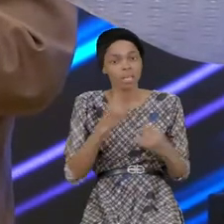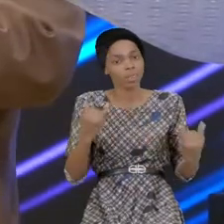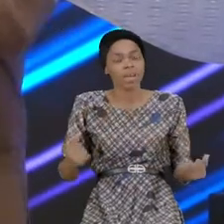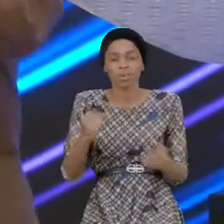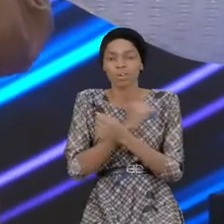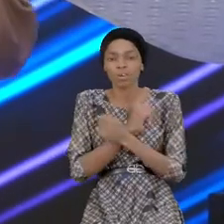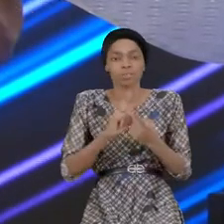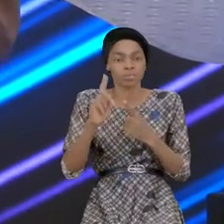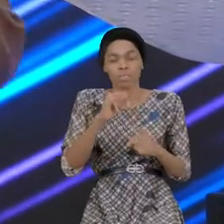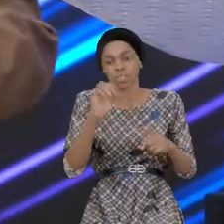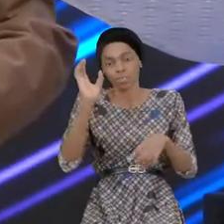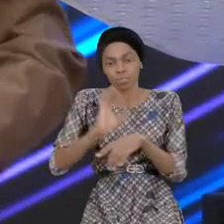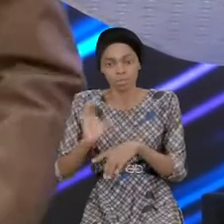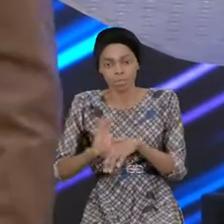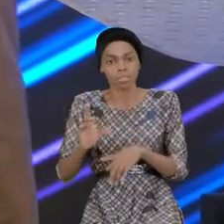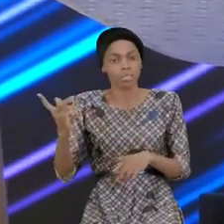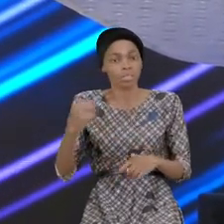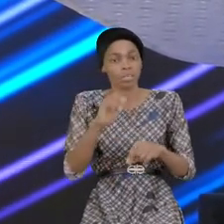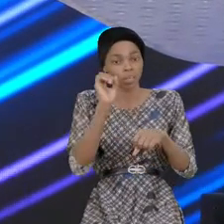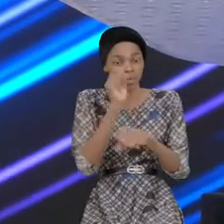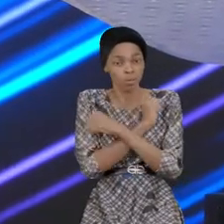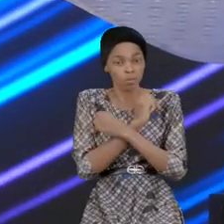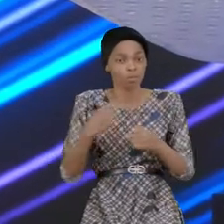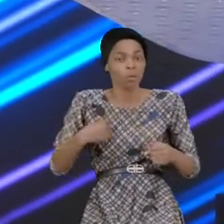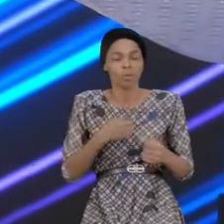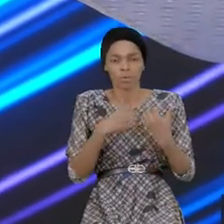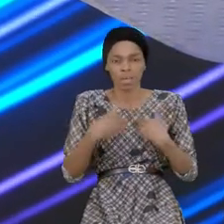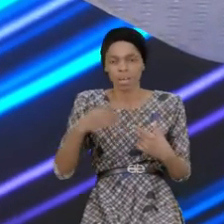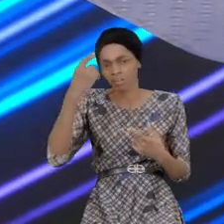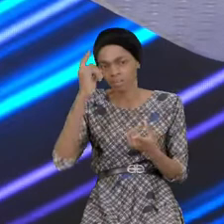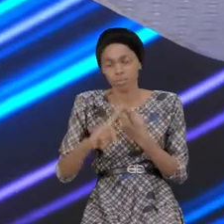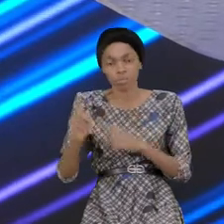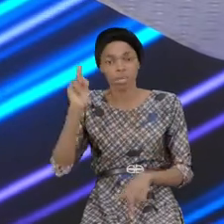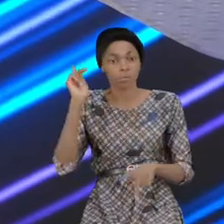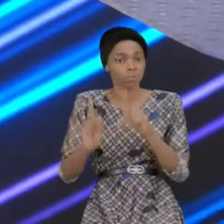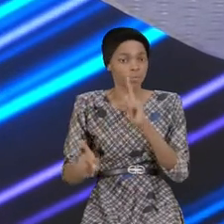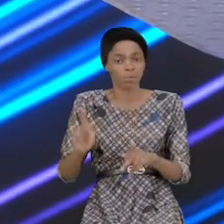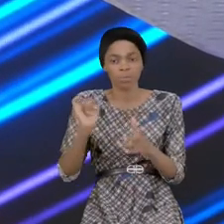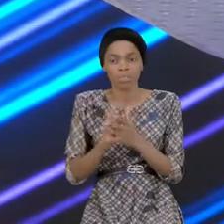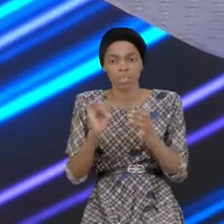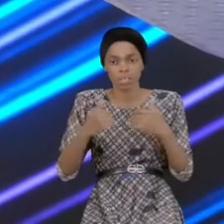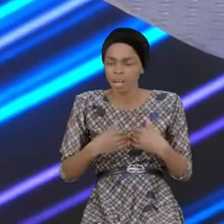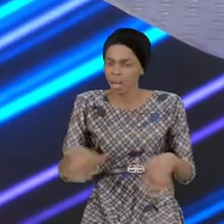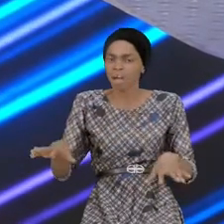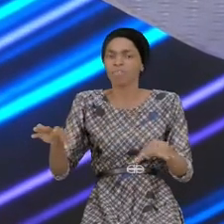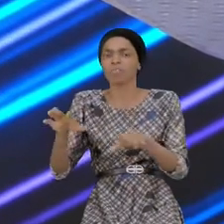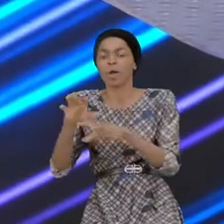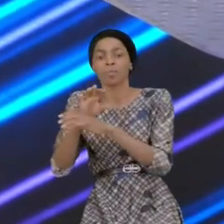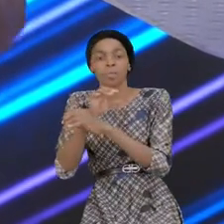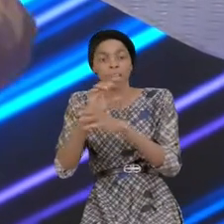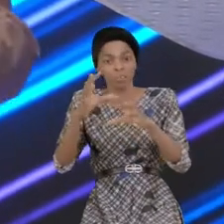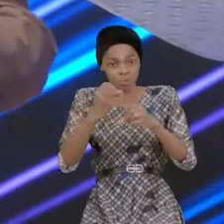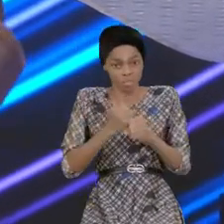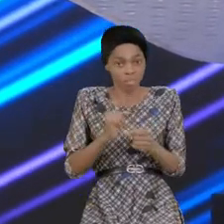church. The love we have to those who have received the same precious faith as we are,